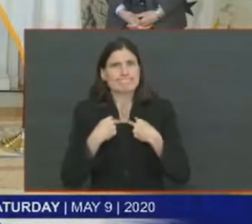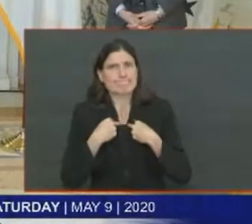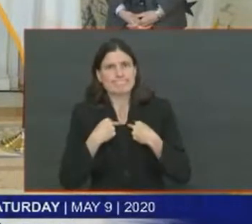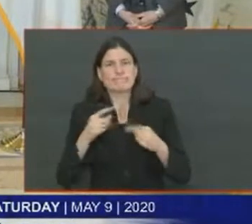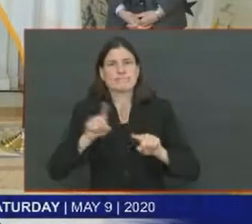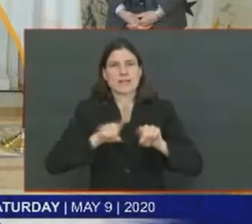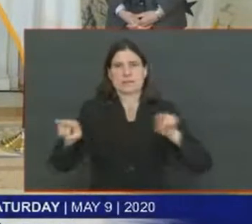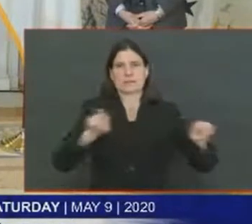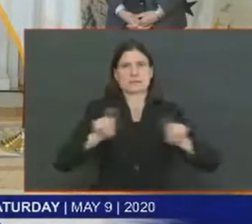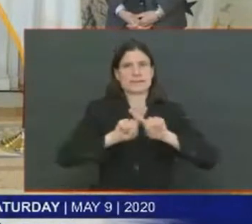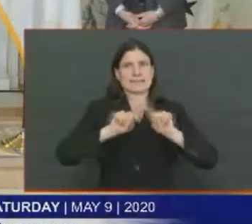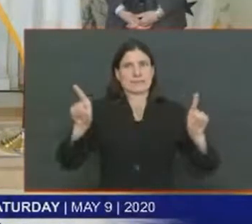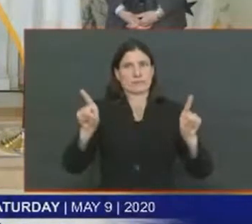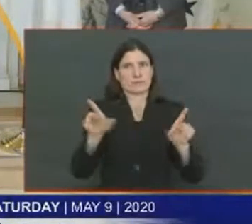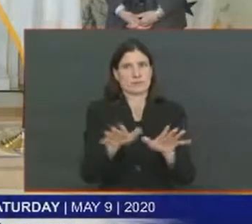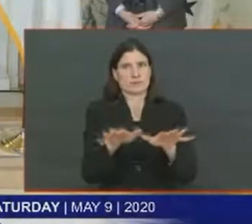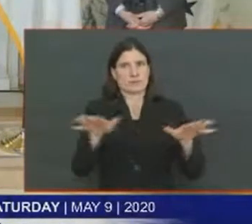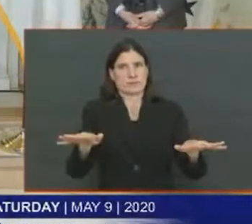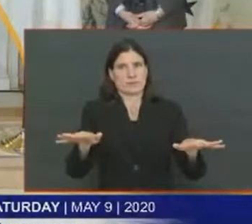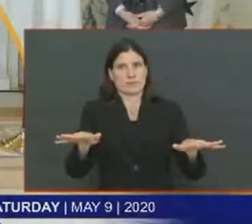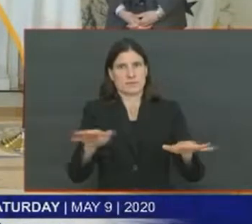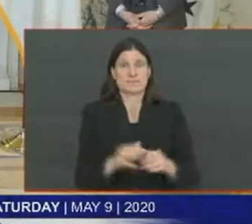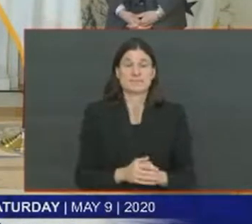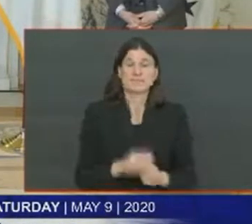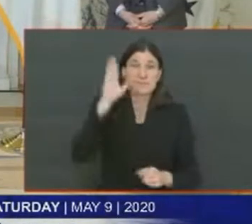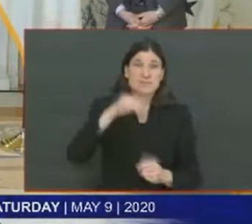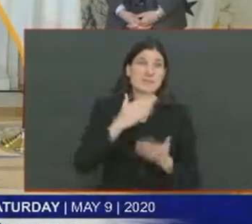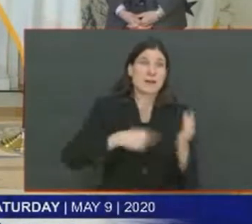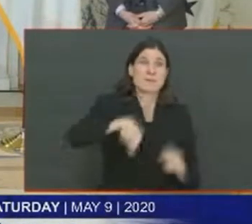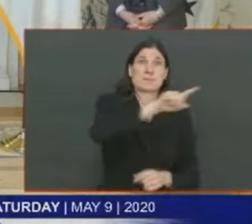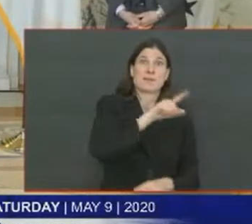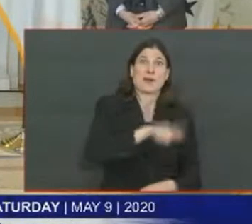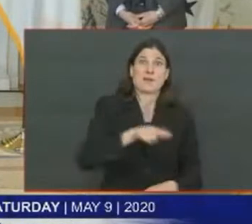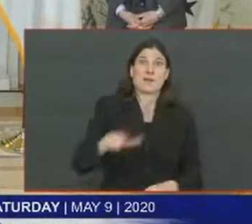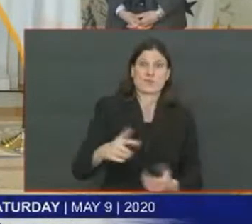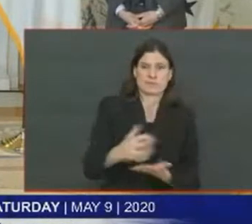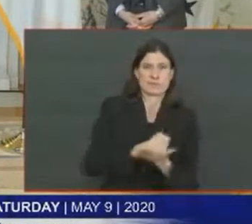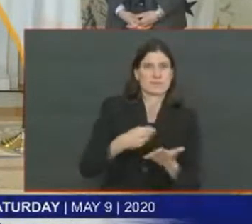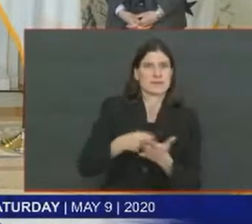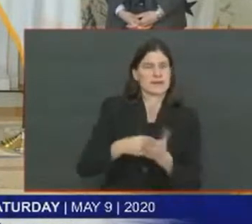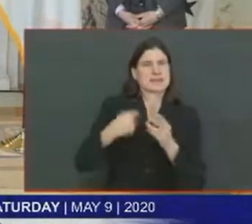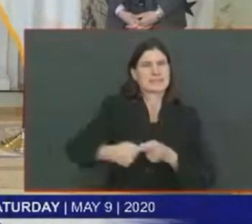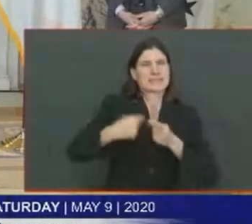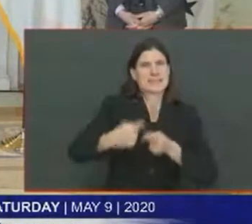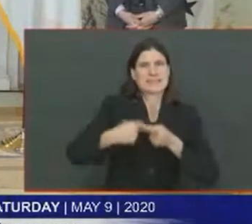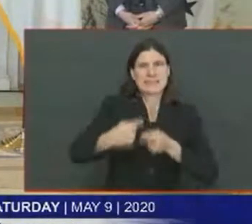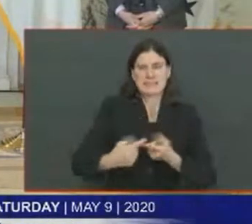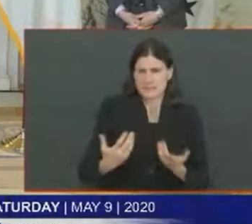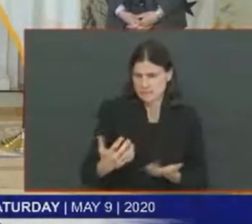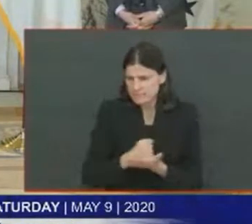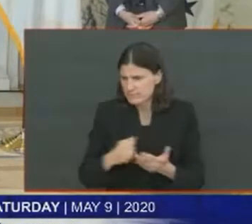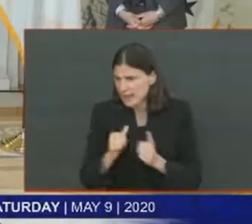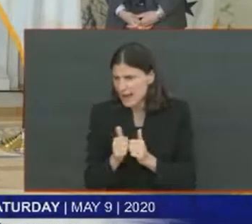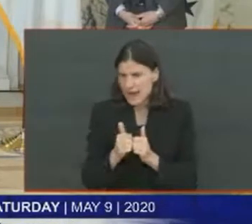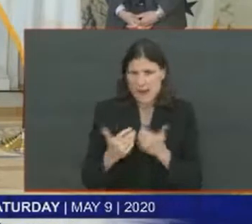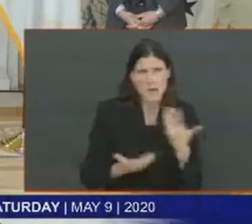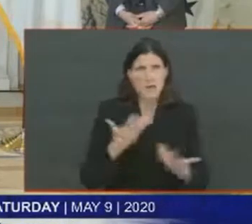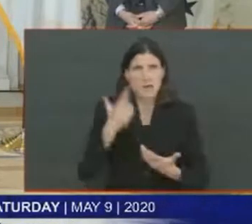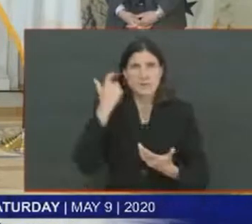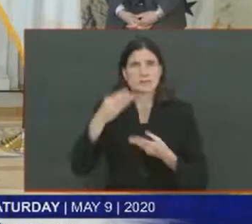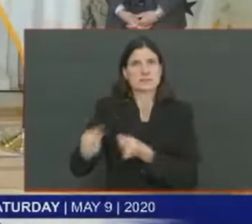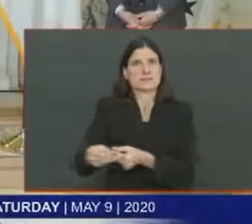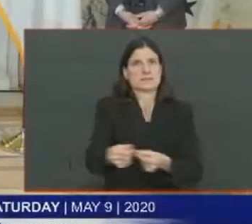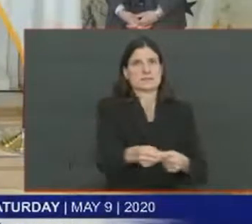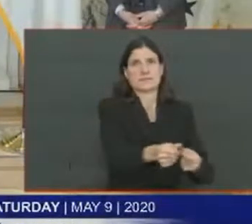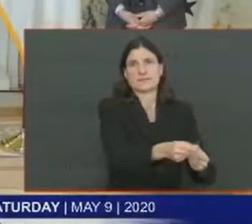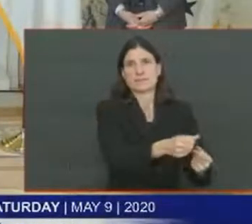it. Don't stress about it. Your water won't go off, your heat won't go off, your electric won't go off. I don't want you to worry on top of all